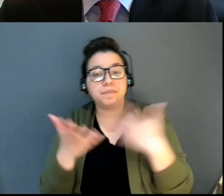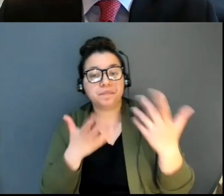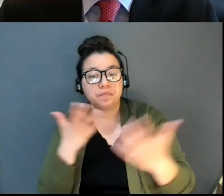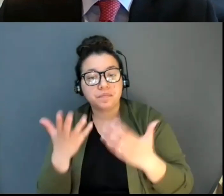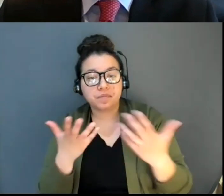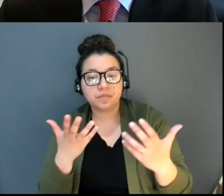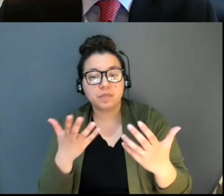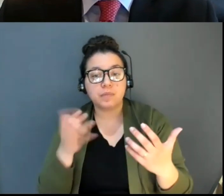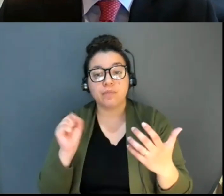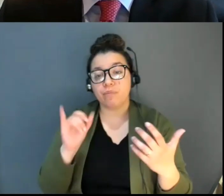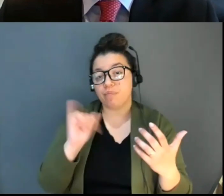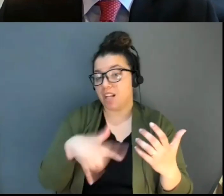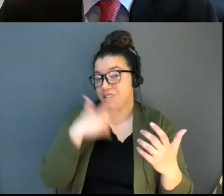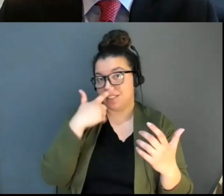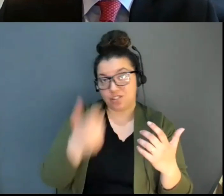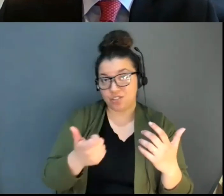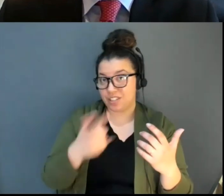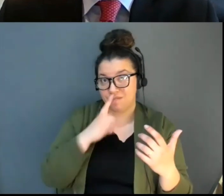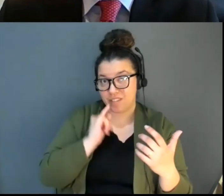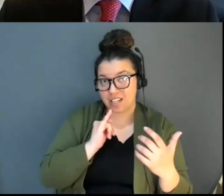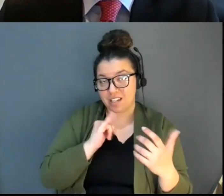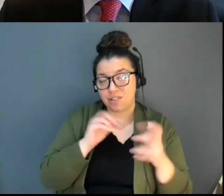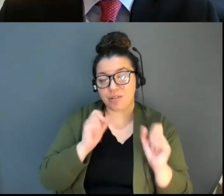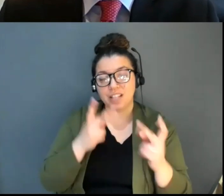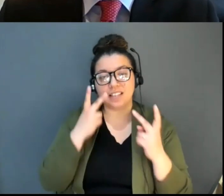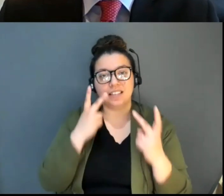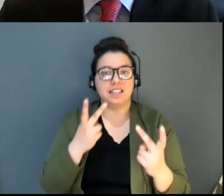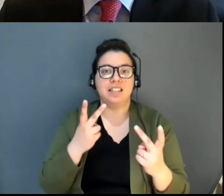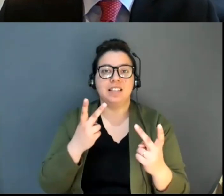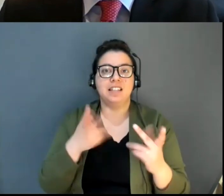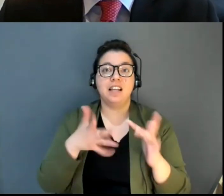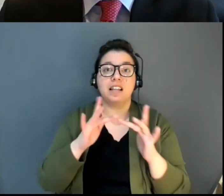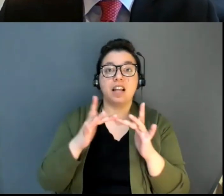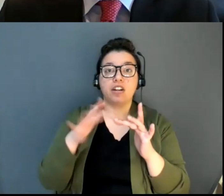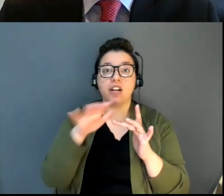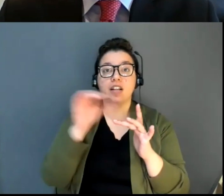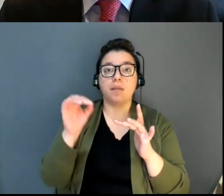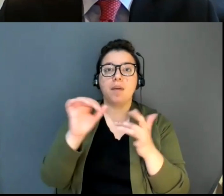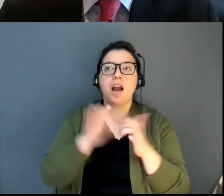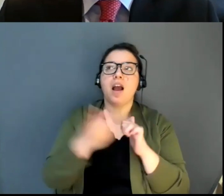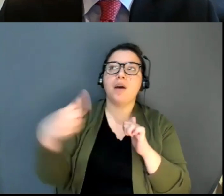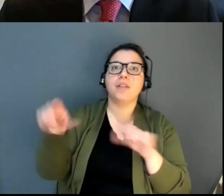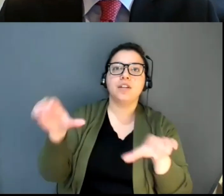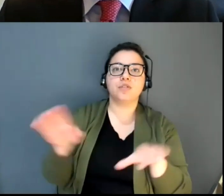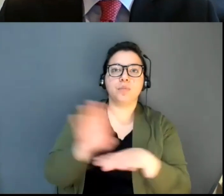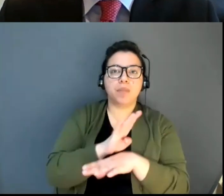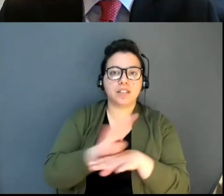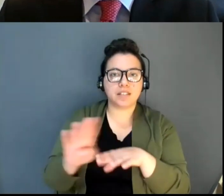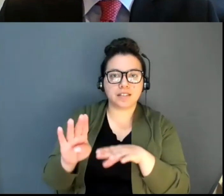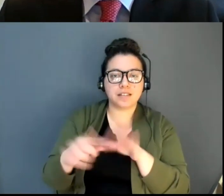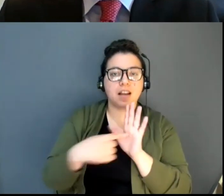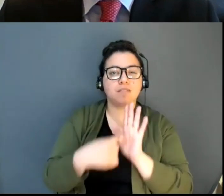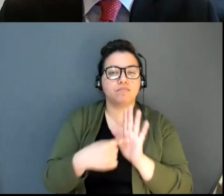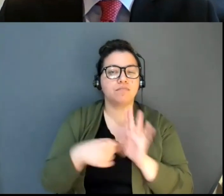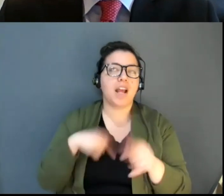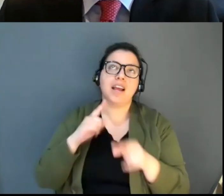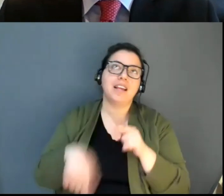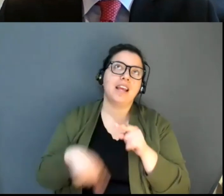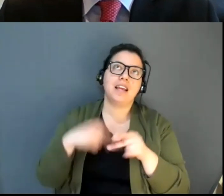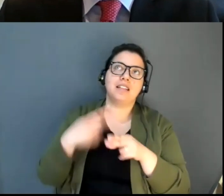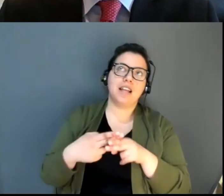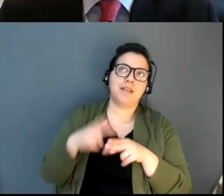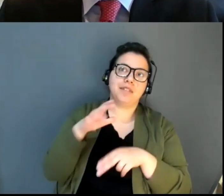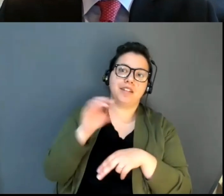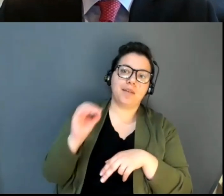it's interesting to say the least, because you get to see how some of these internet companies do business. Like, for example, I can't name all the different companies